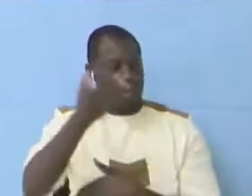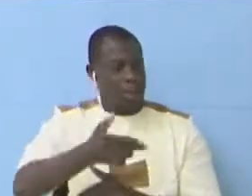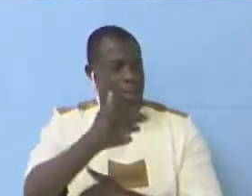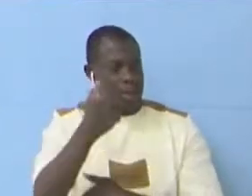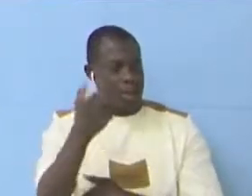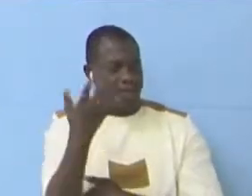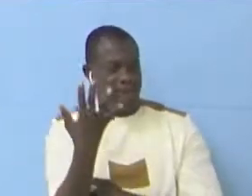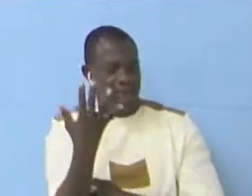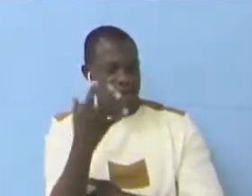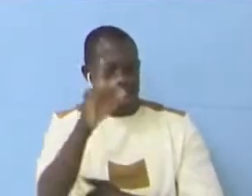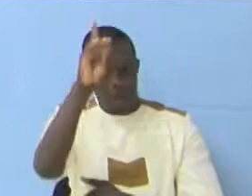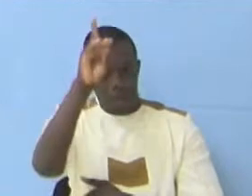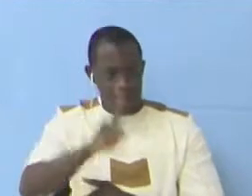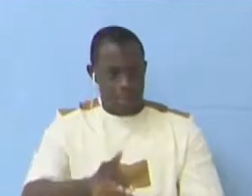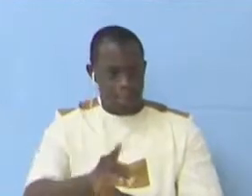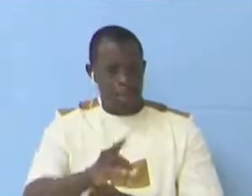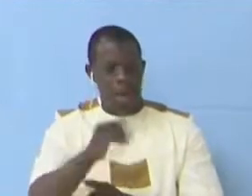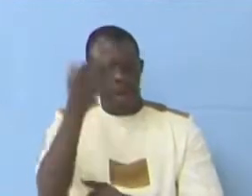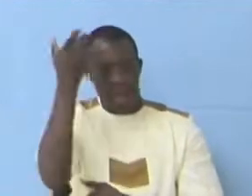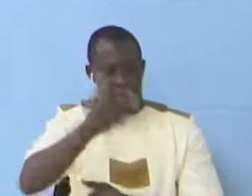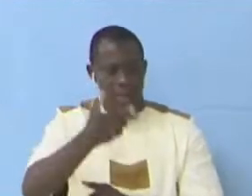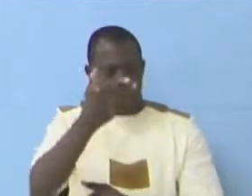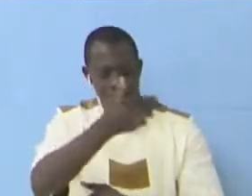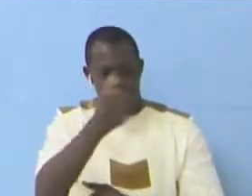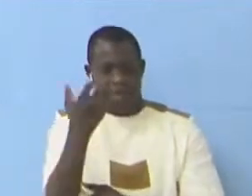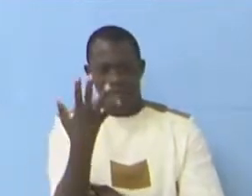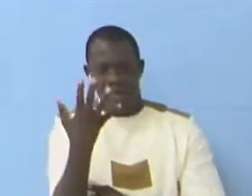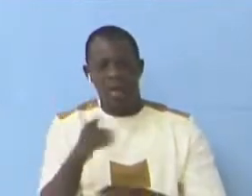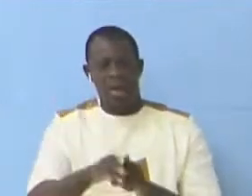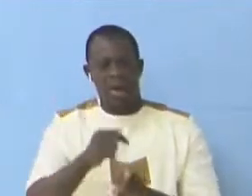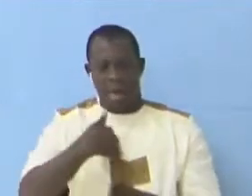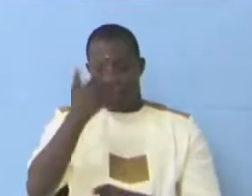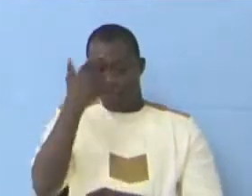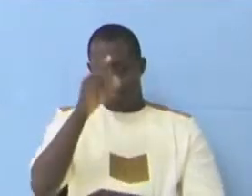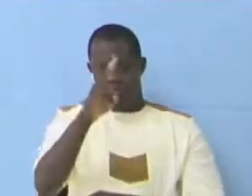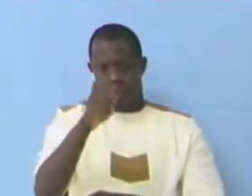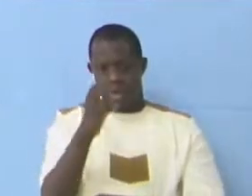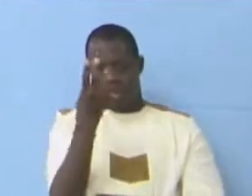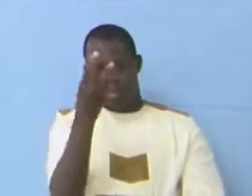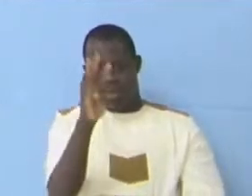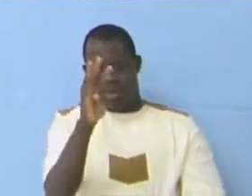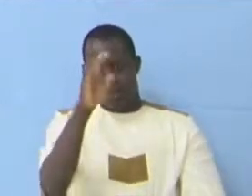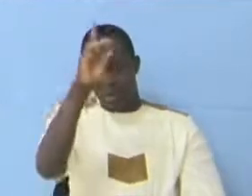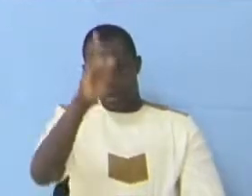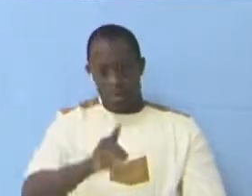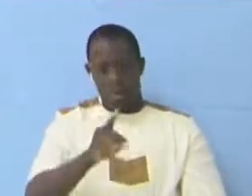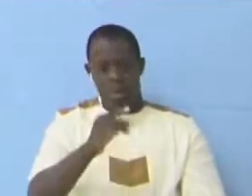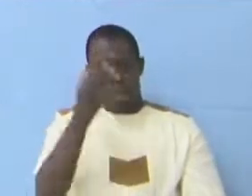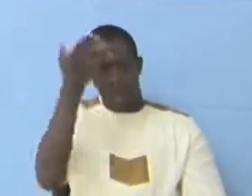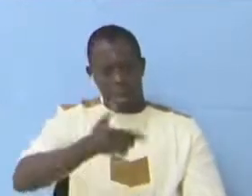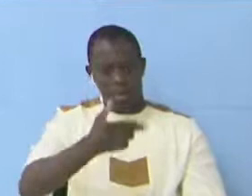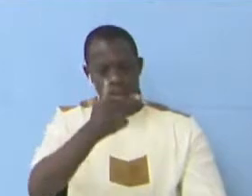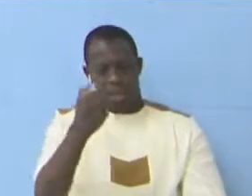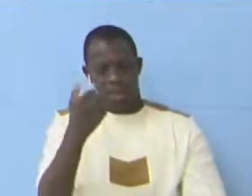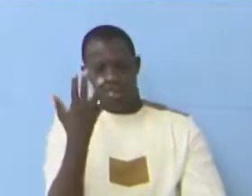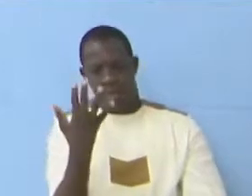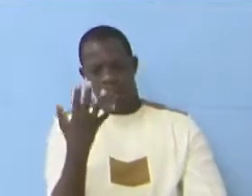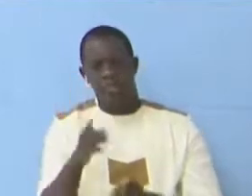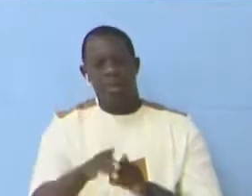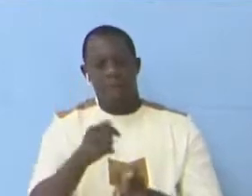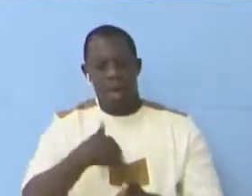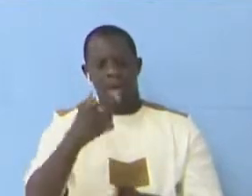1995, December 1995, I think 23rd December 1995, I went back to